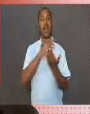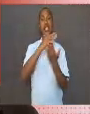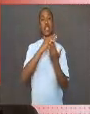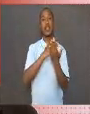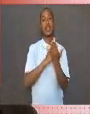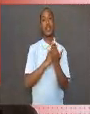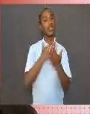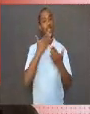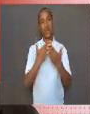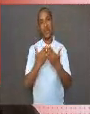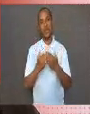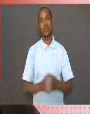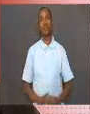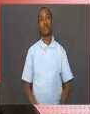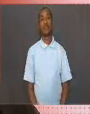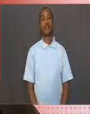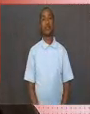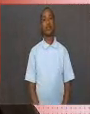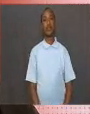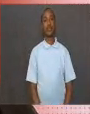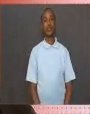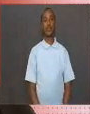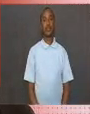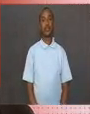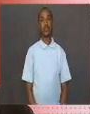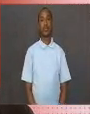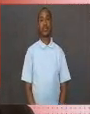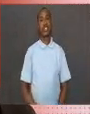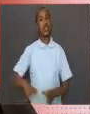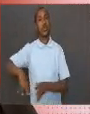lesson? Thank you.